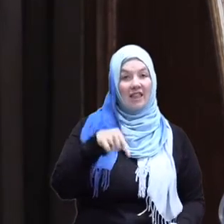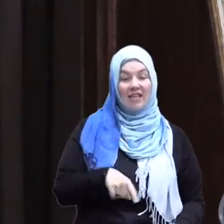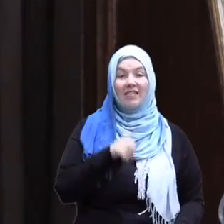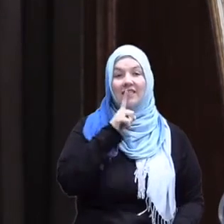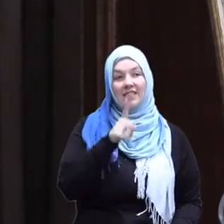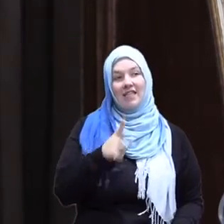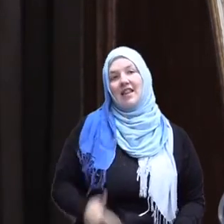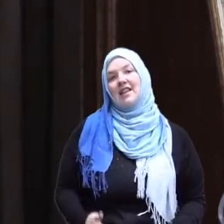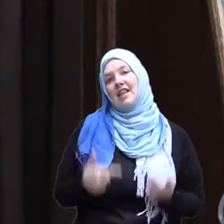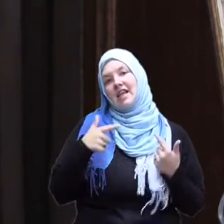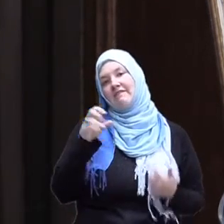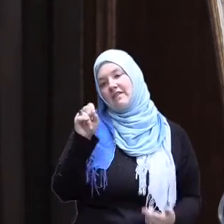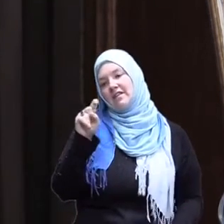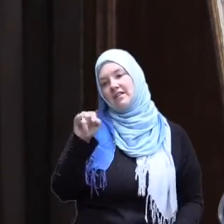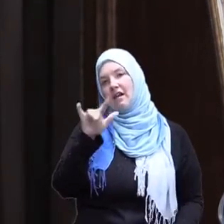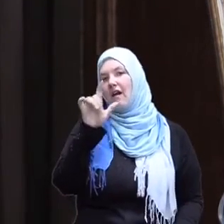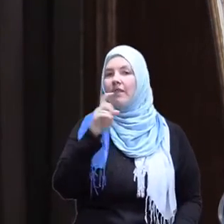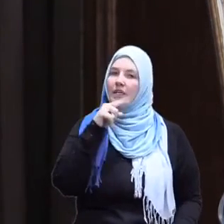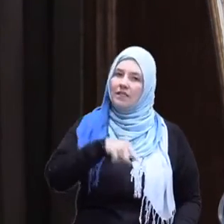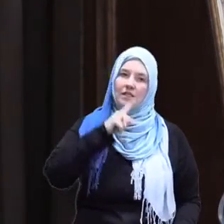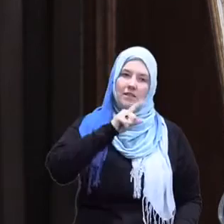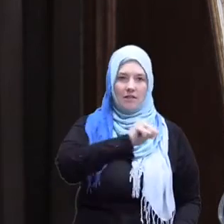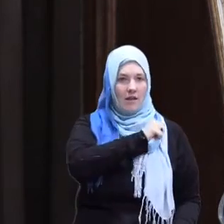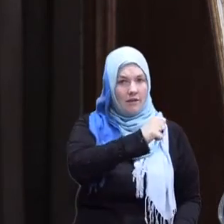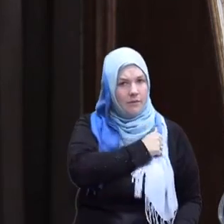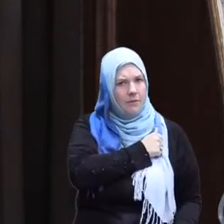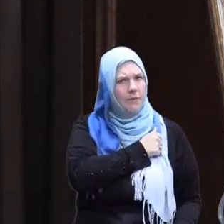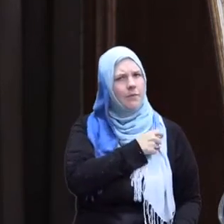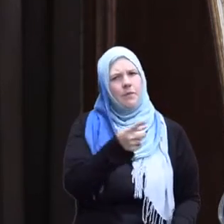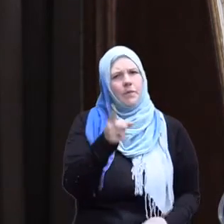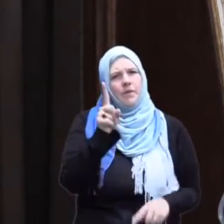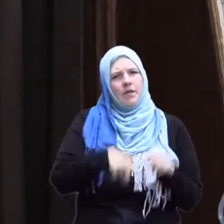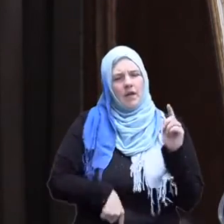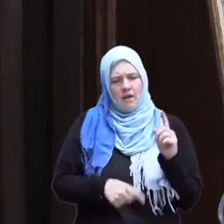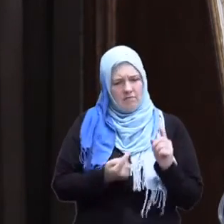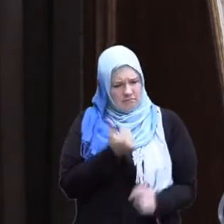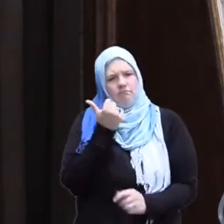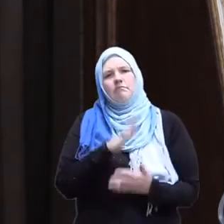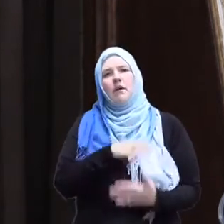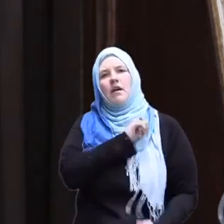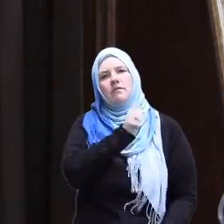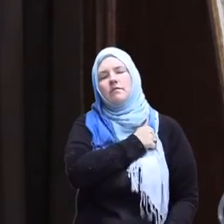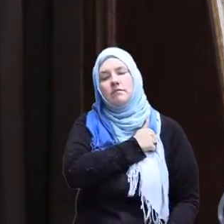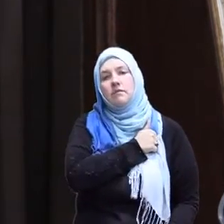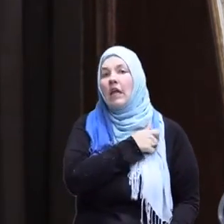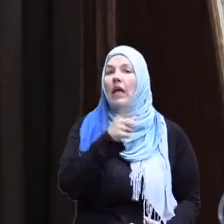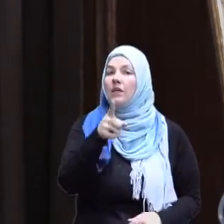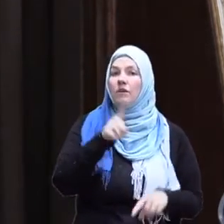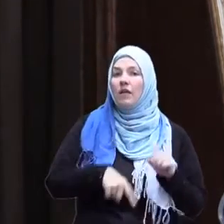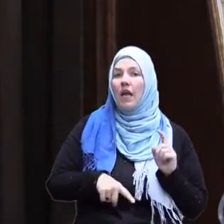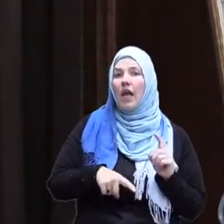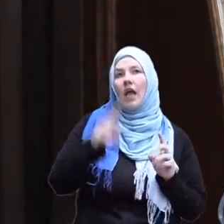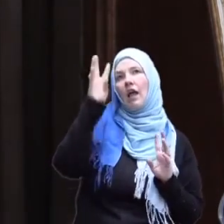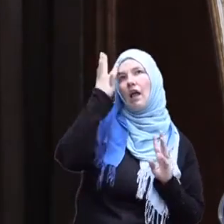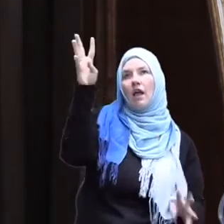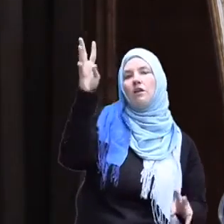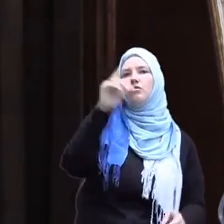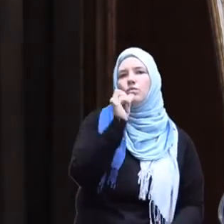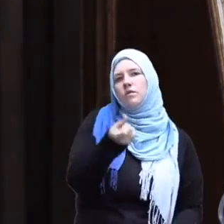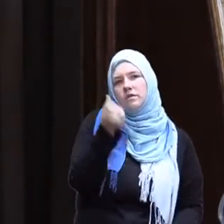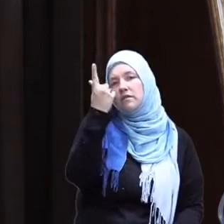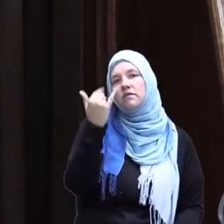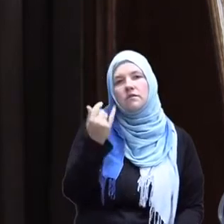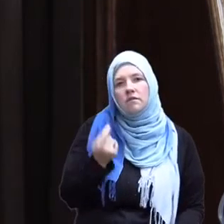a lifestyle. This is an attitude. You can't get rid of it. And you cannot pretend that you don't understand